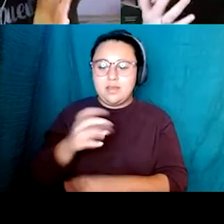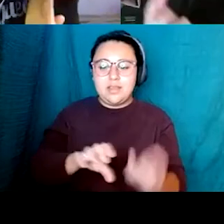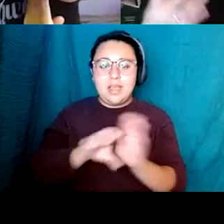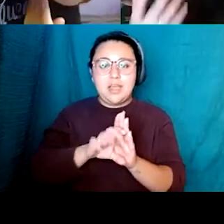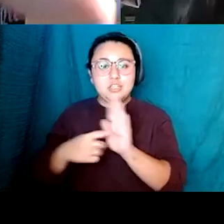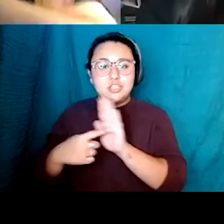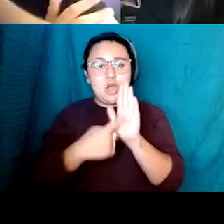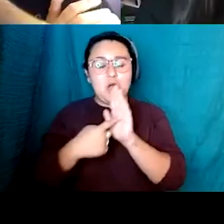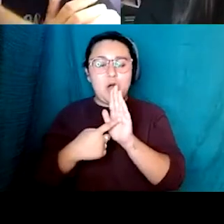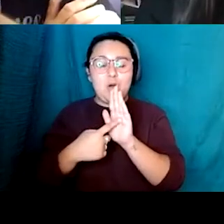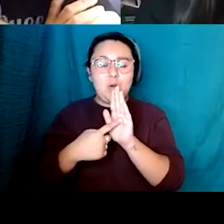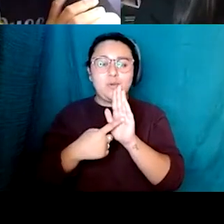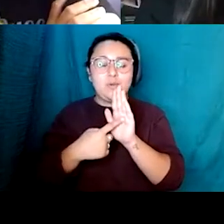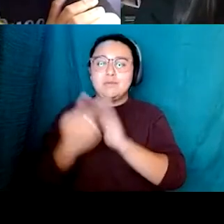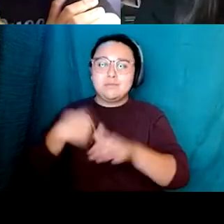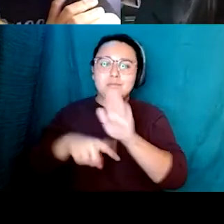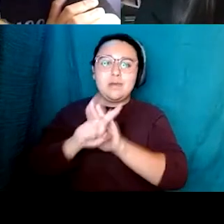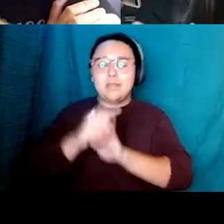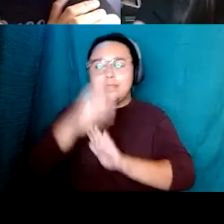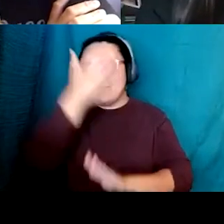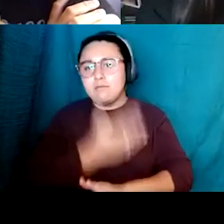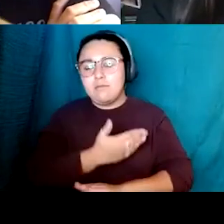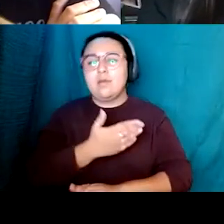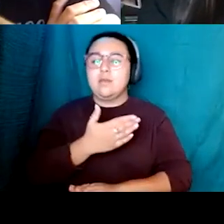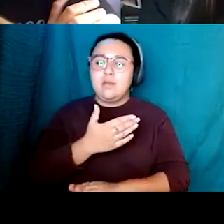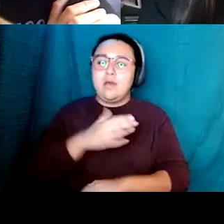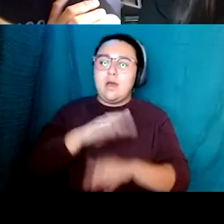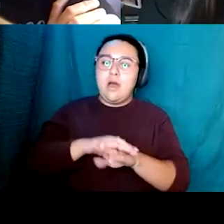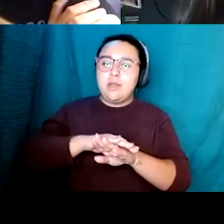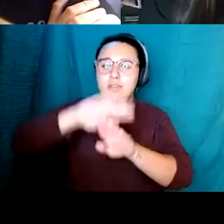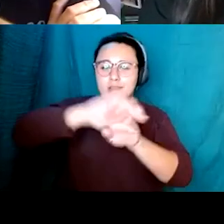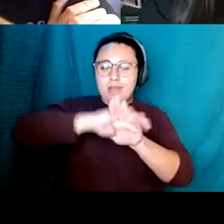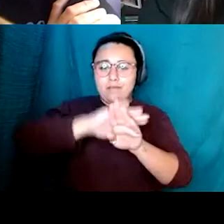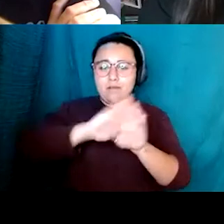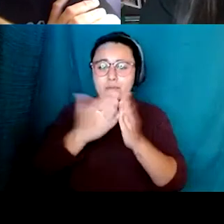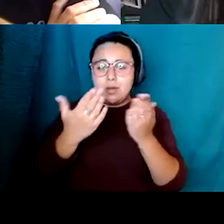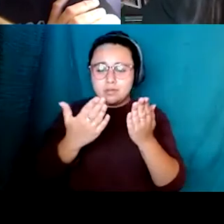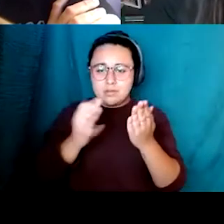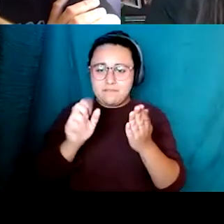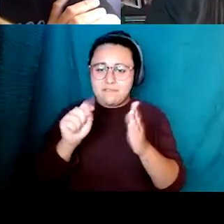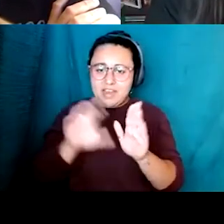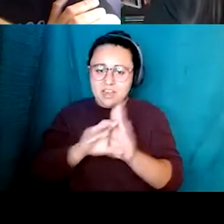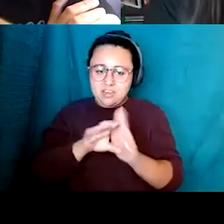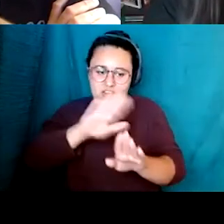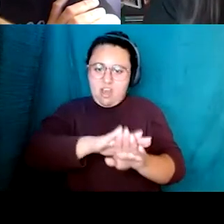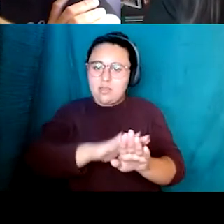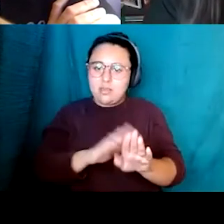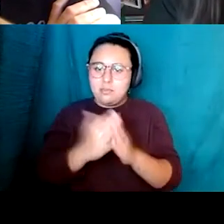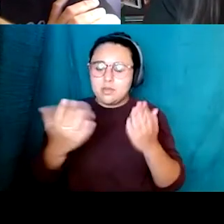presented up in front, like, you know, on the cover of a book. And there's just incredibly phenomenal